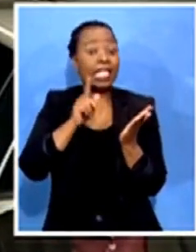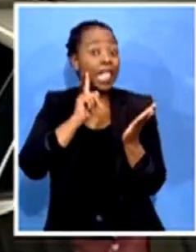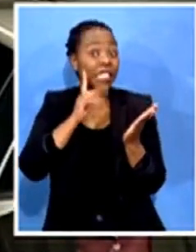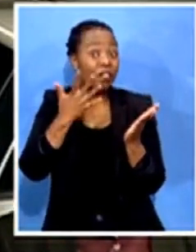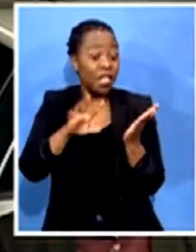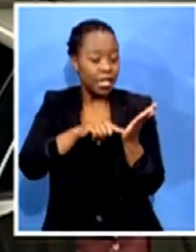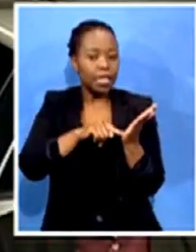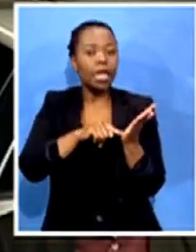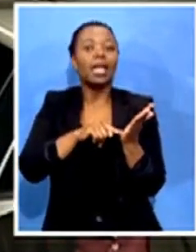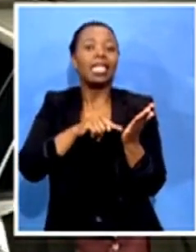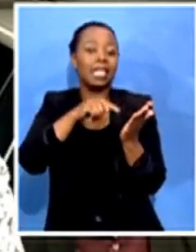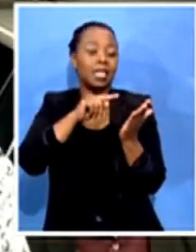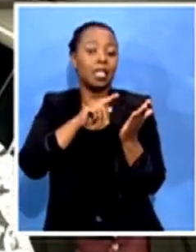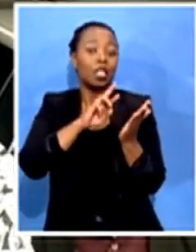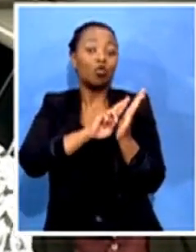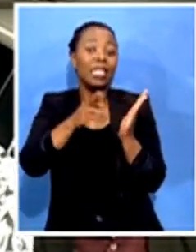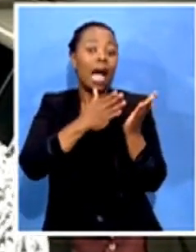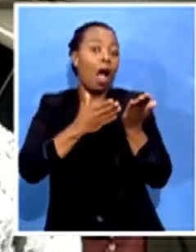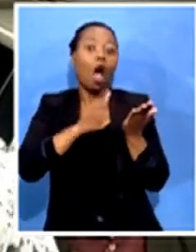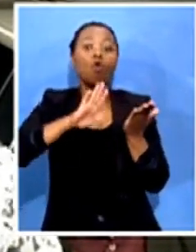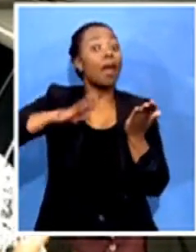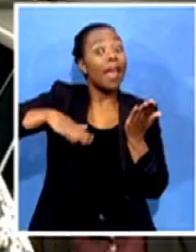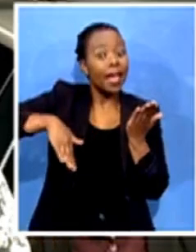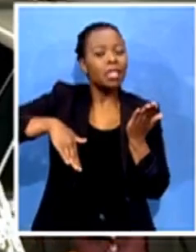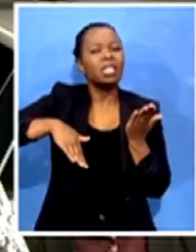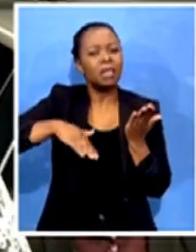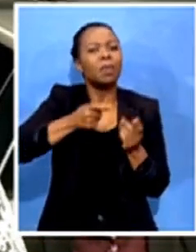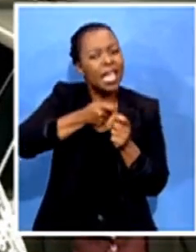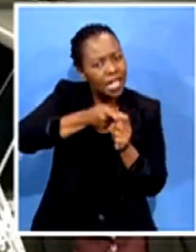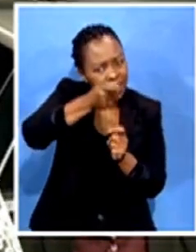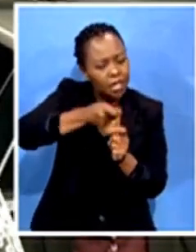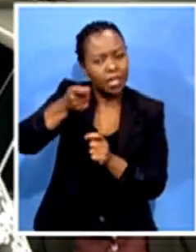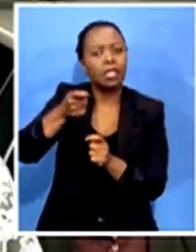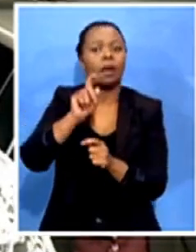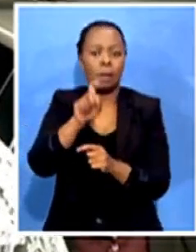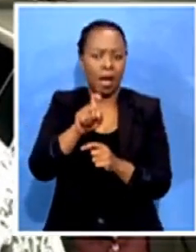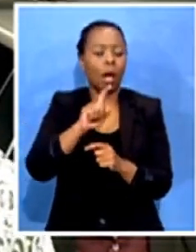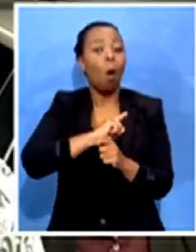they must be treated. That's why some of the people you see here, they are already receiving attention.